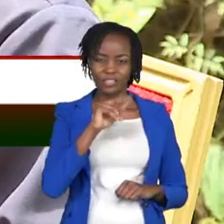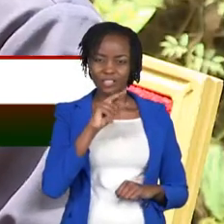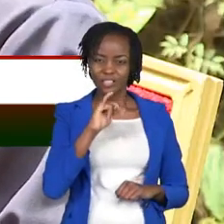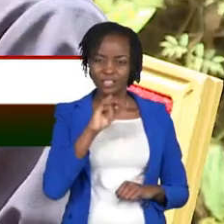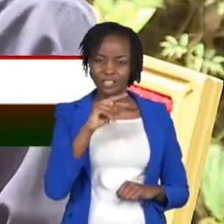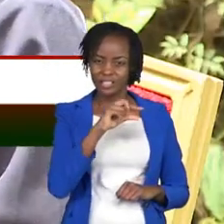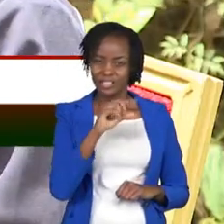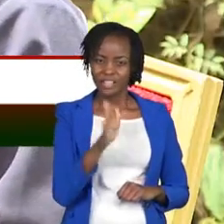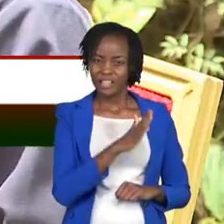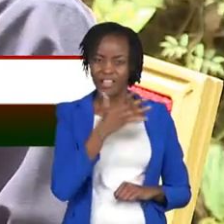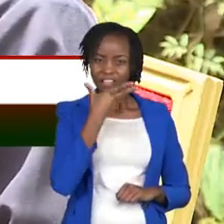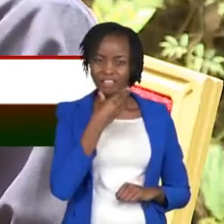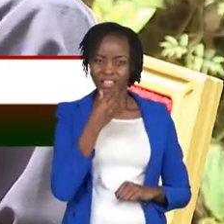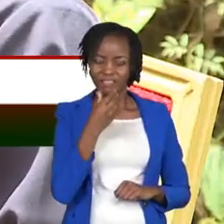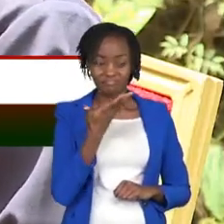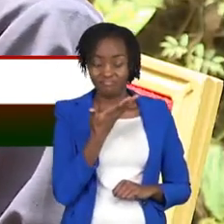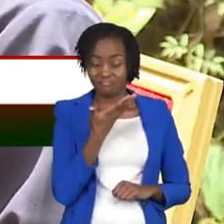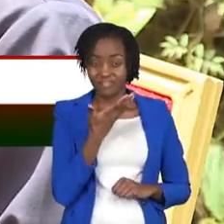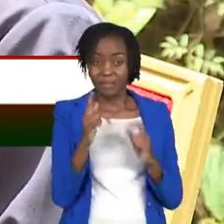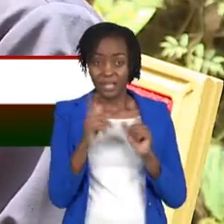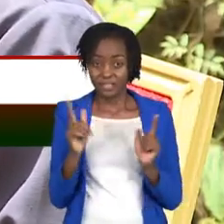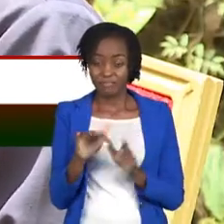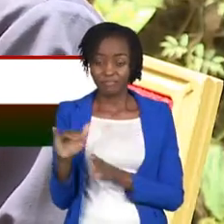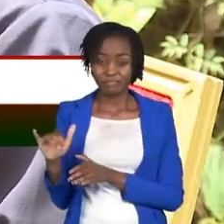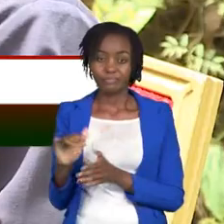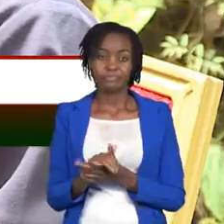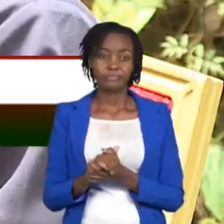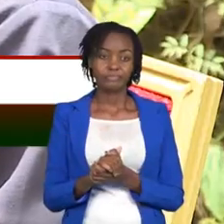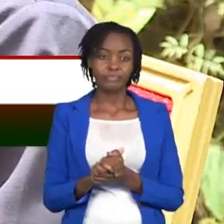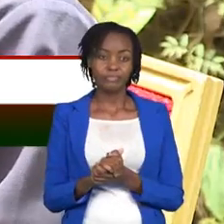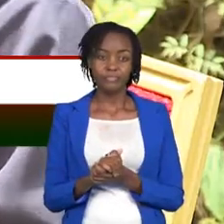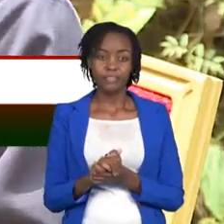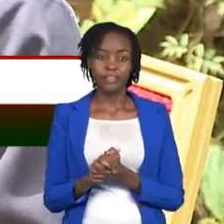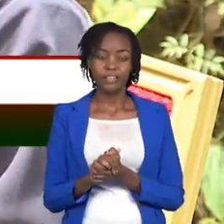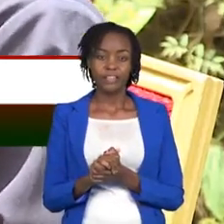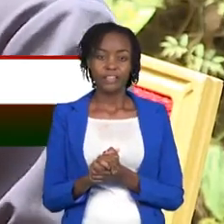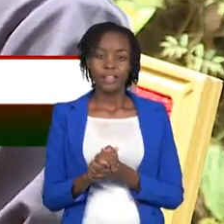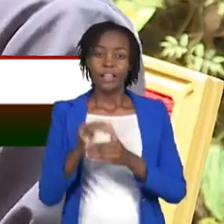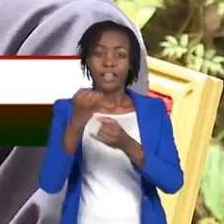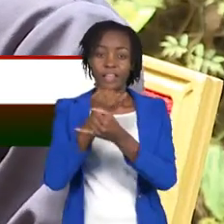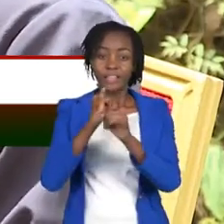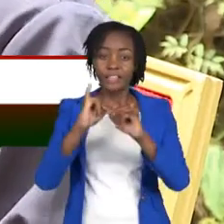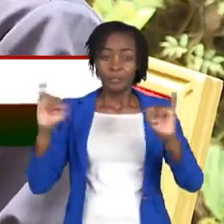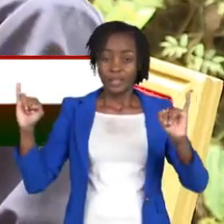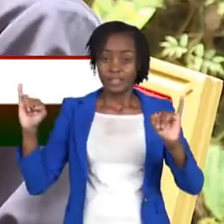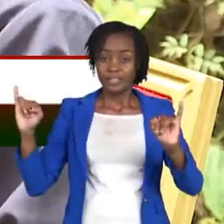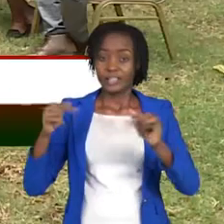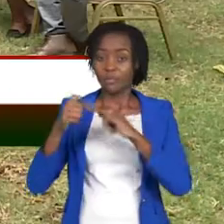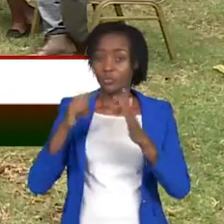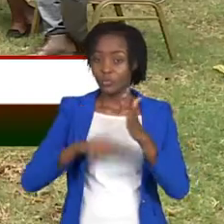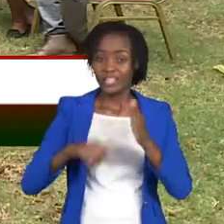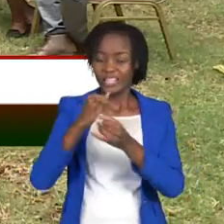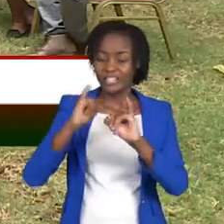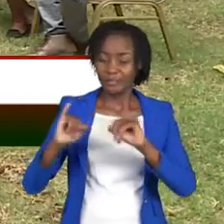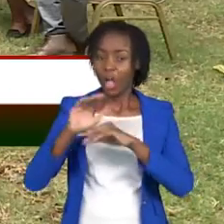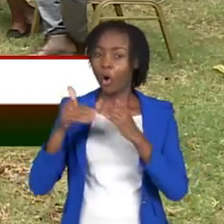good enough. But beyond that, the whole essence of independence was that we may be independent as a people.